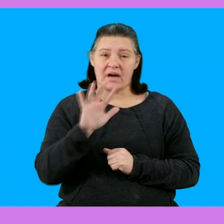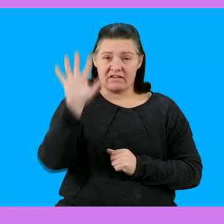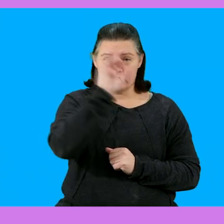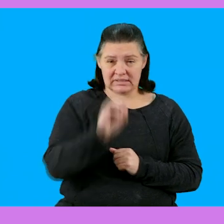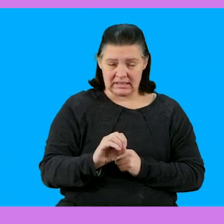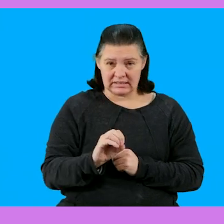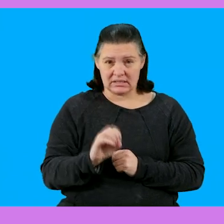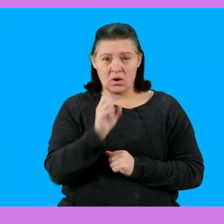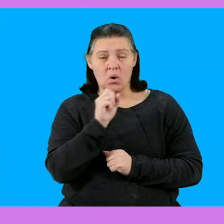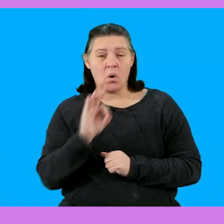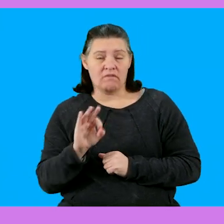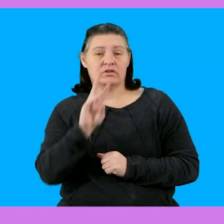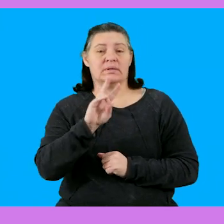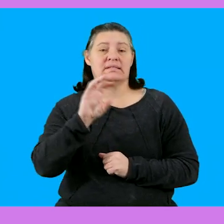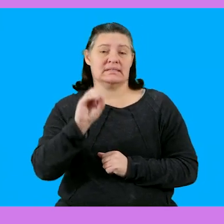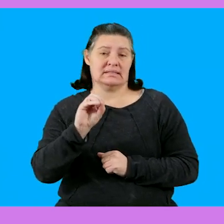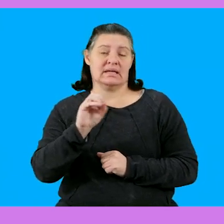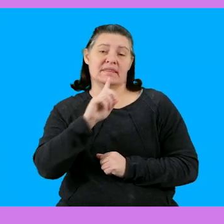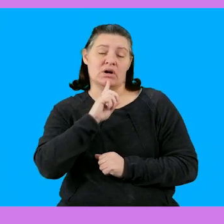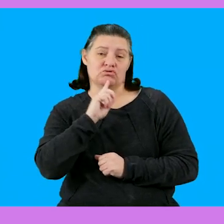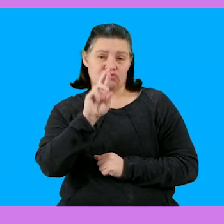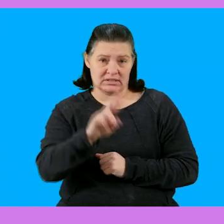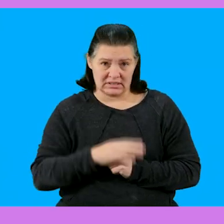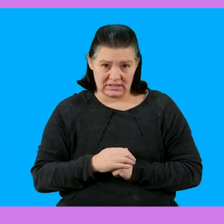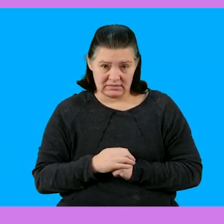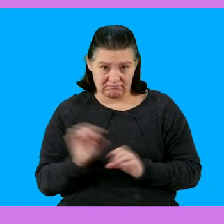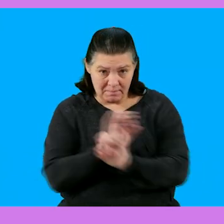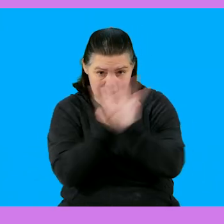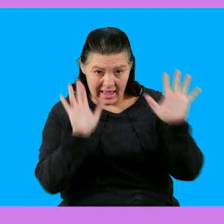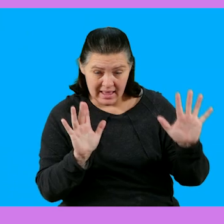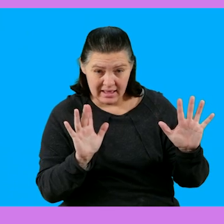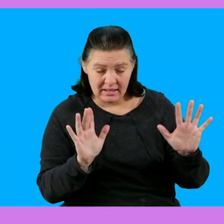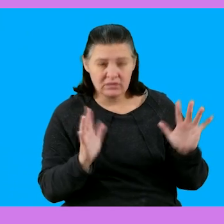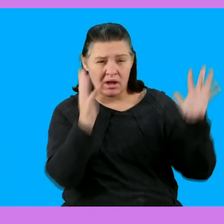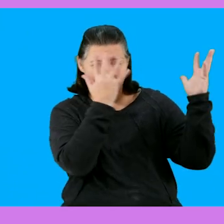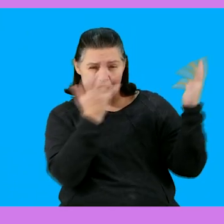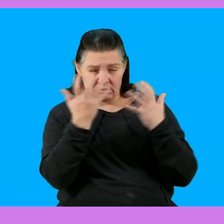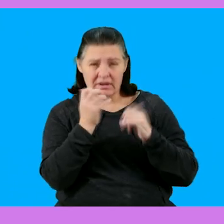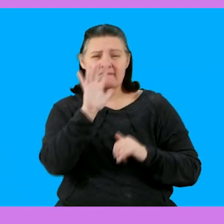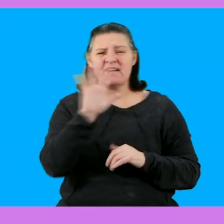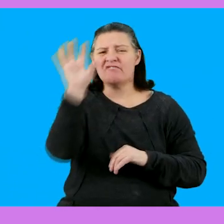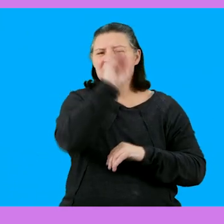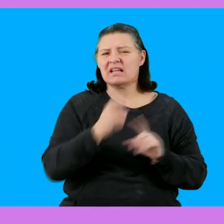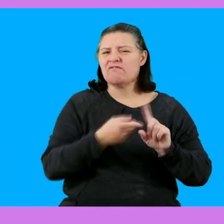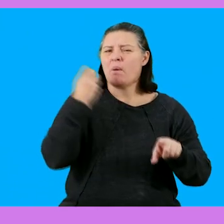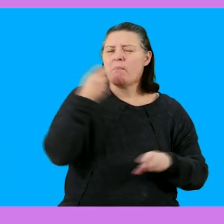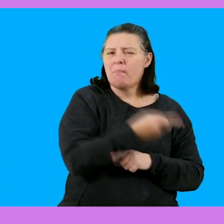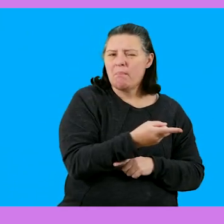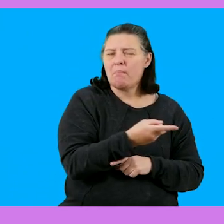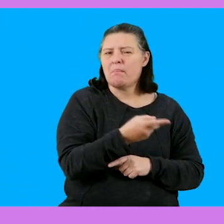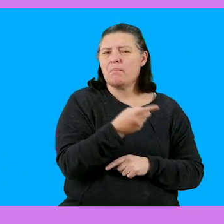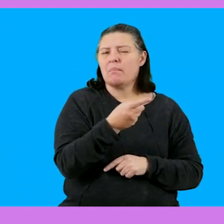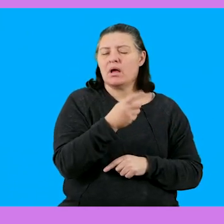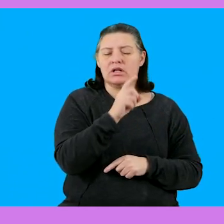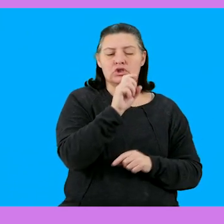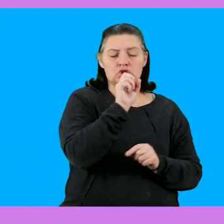5% of 20,000 rand. Are we clear on that? So let's calculate what is 5% of